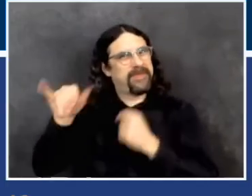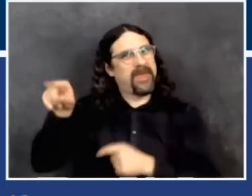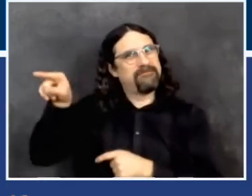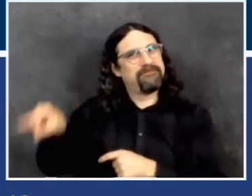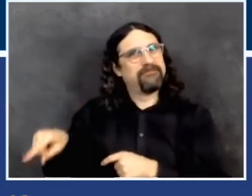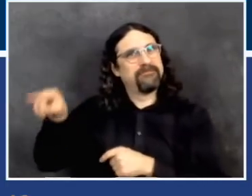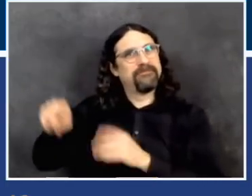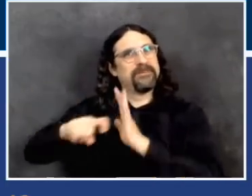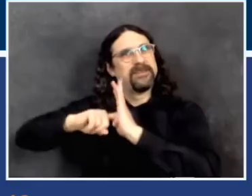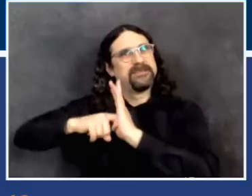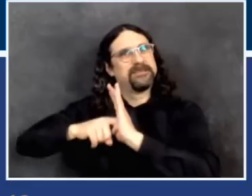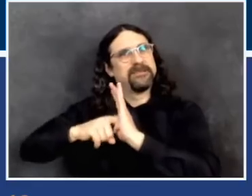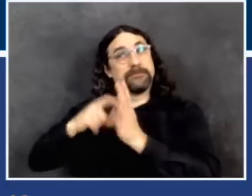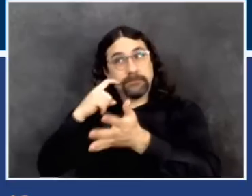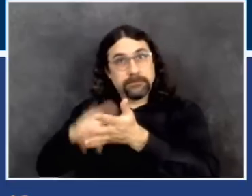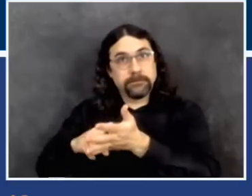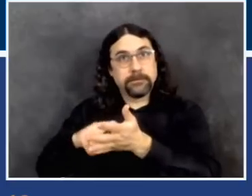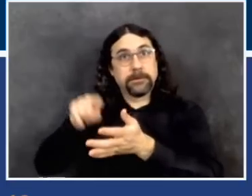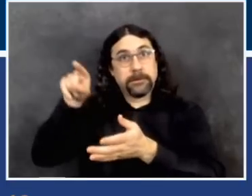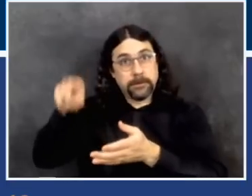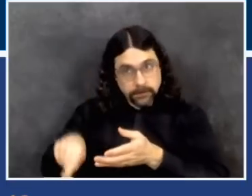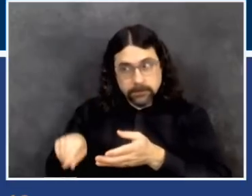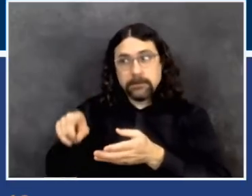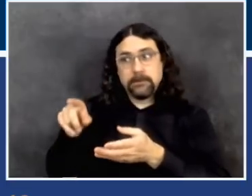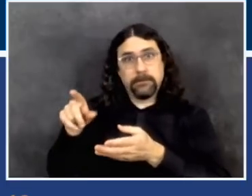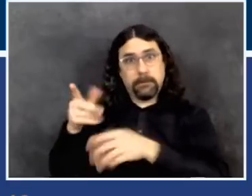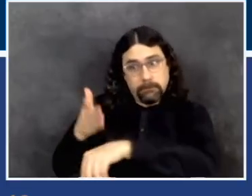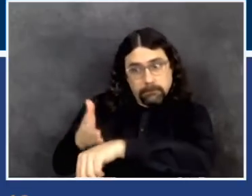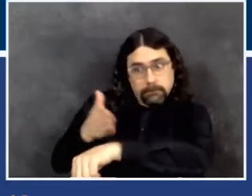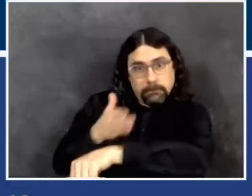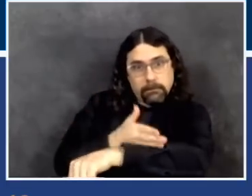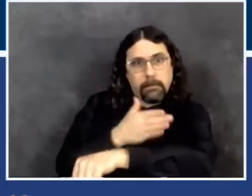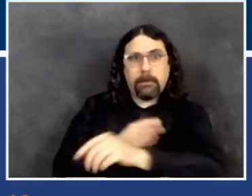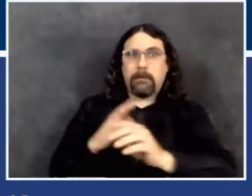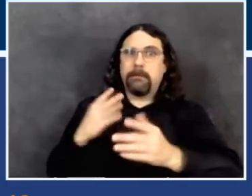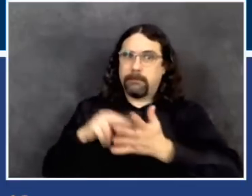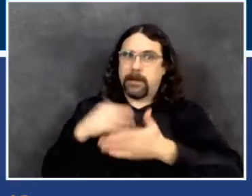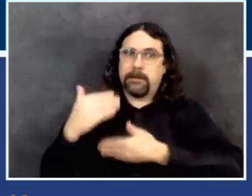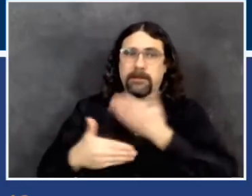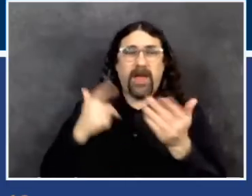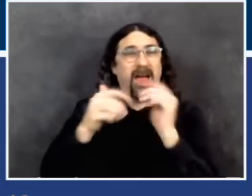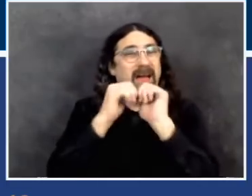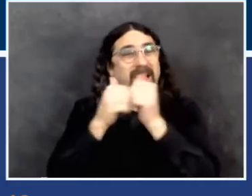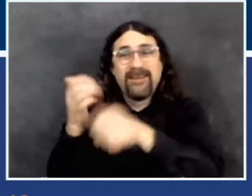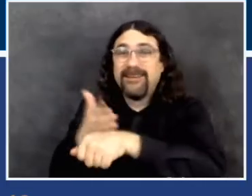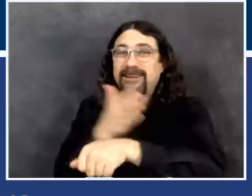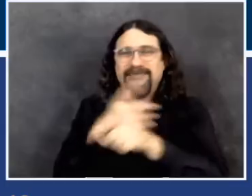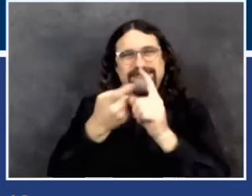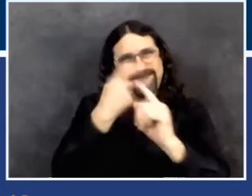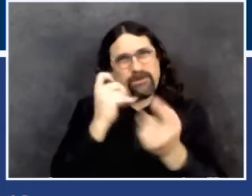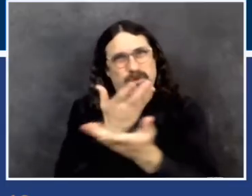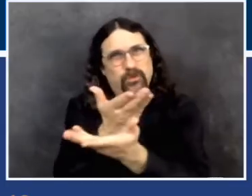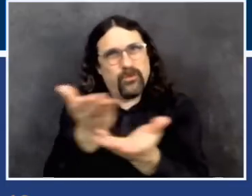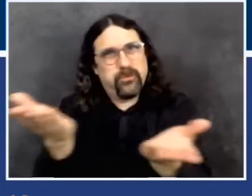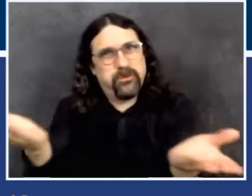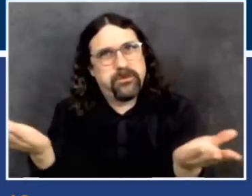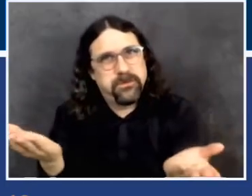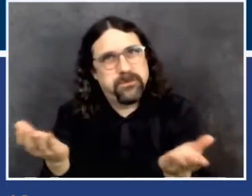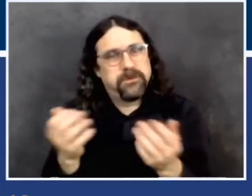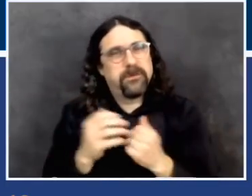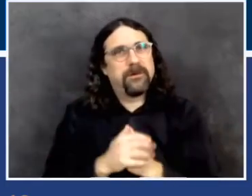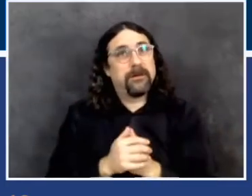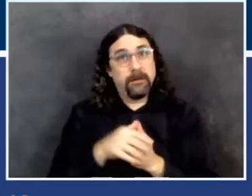So these numbers show you how we're all doing together, but take them personally. the more you do, the better we're going to do in terms